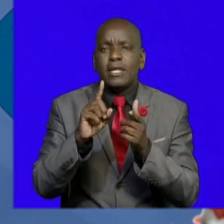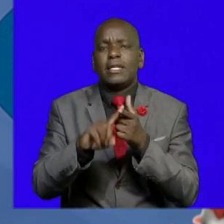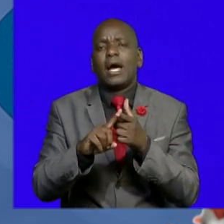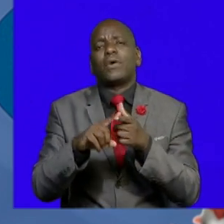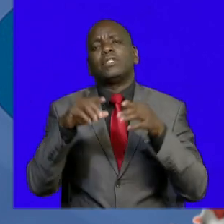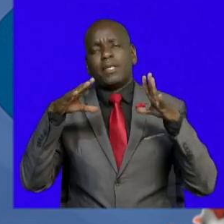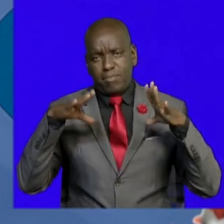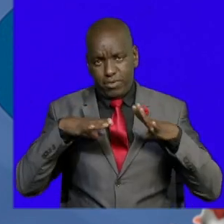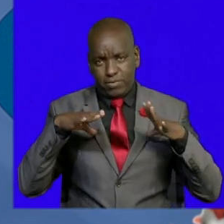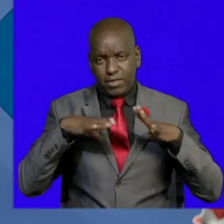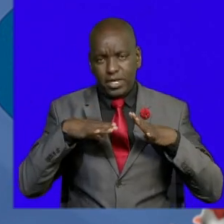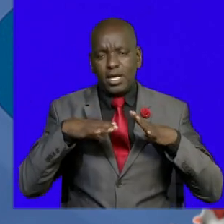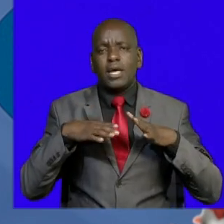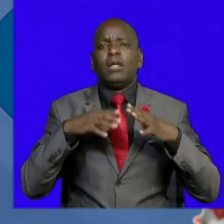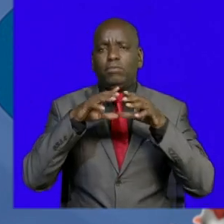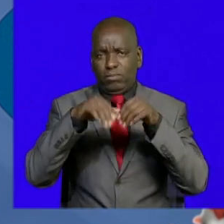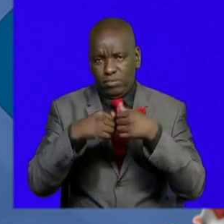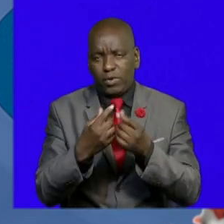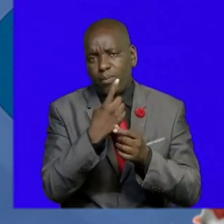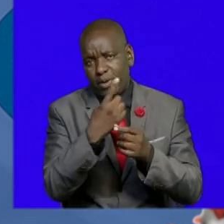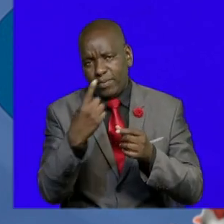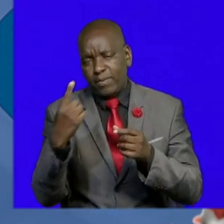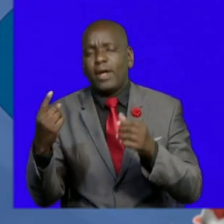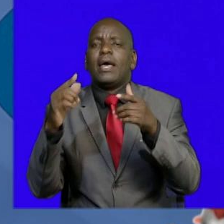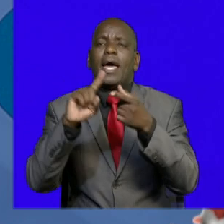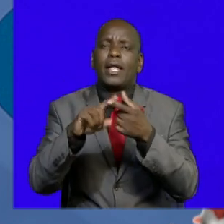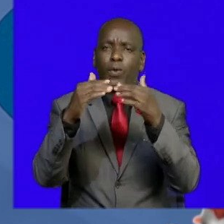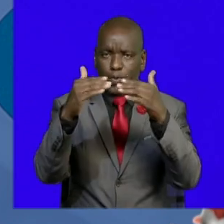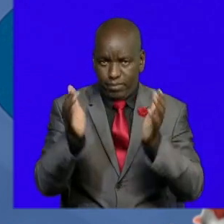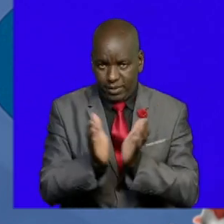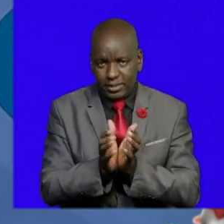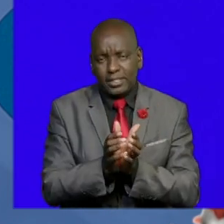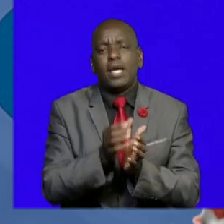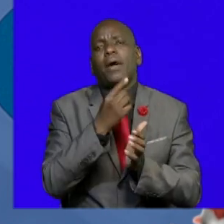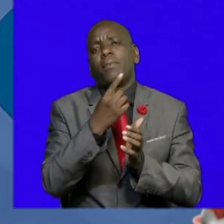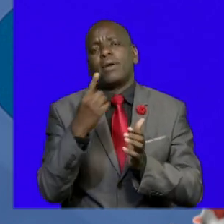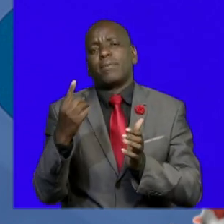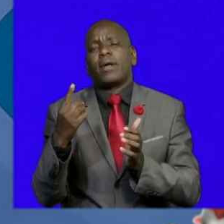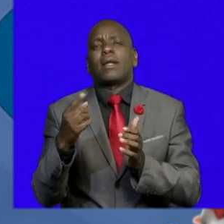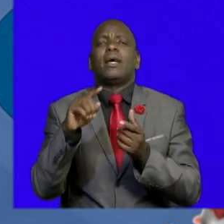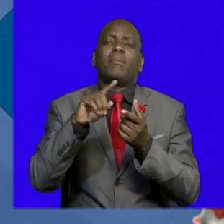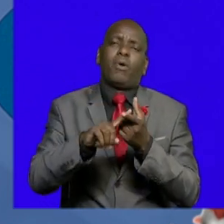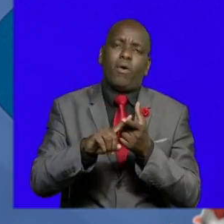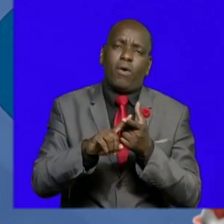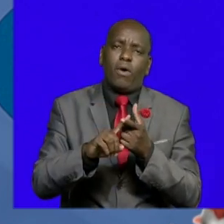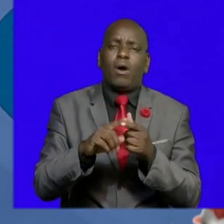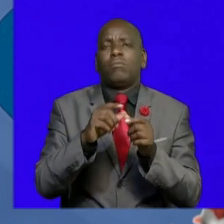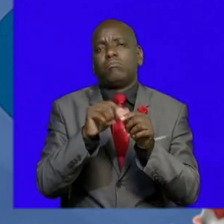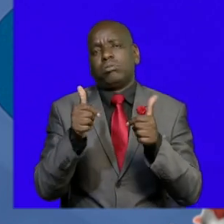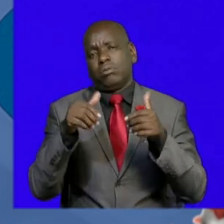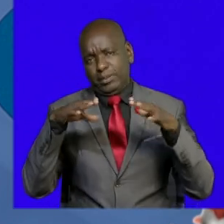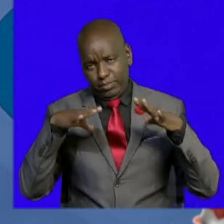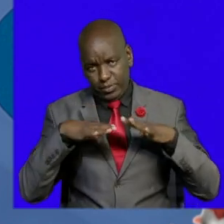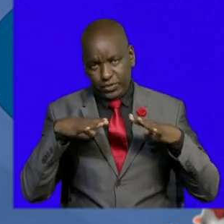it is important that the involvement of individuals and communities like you and I is really taken on